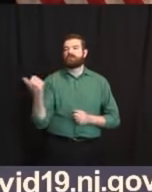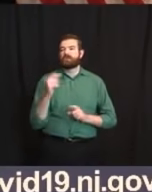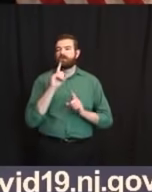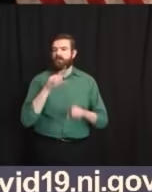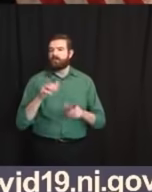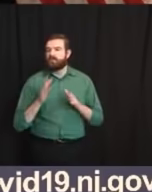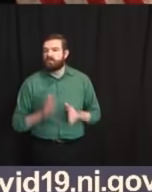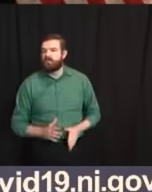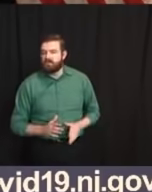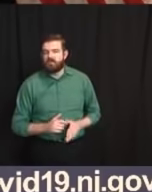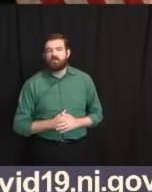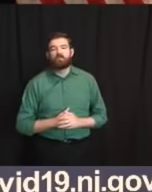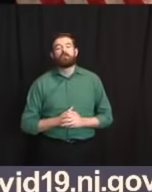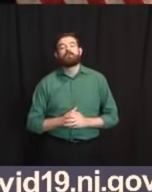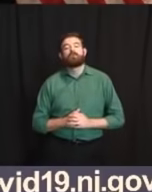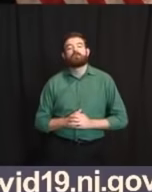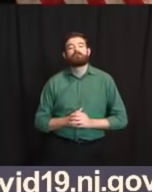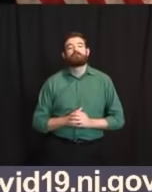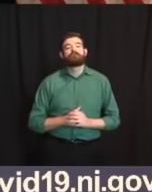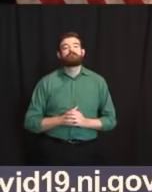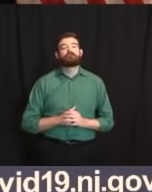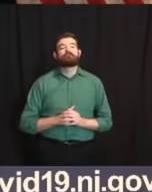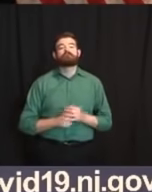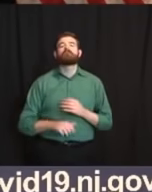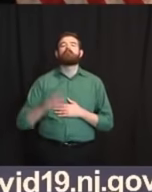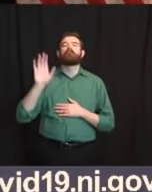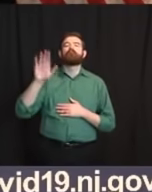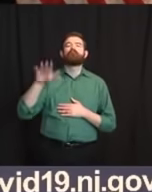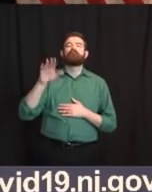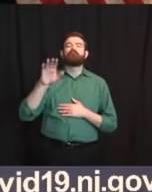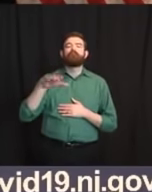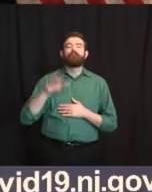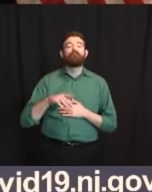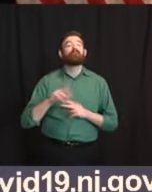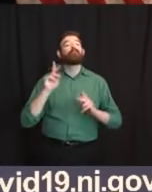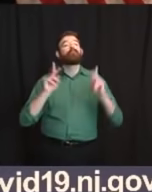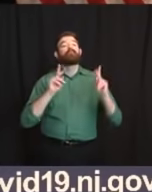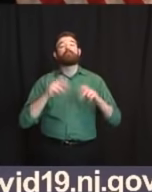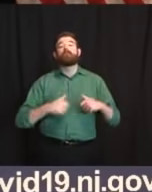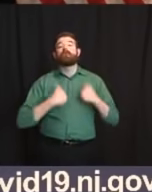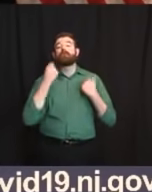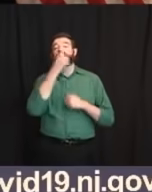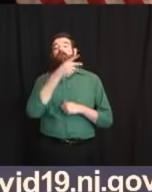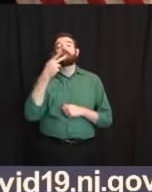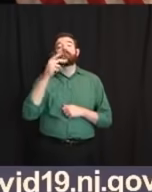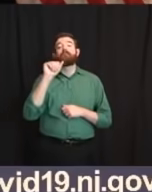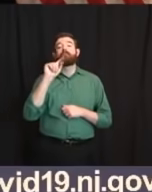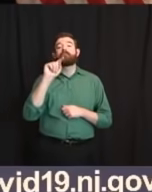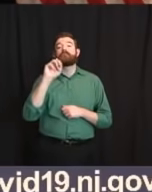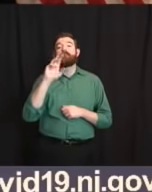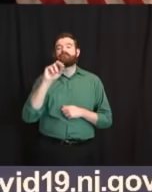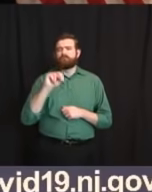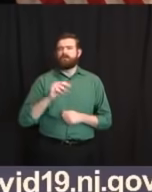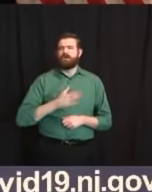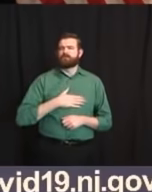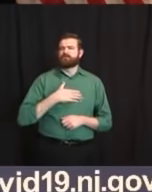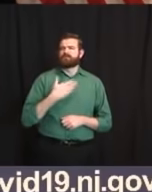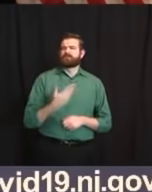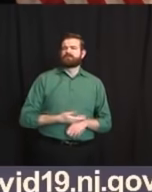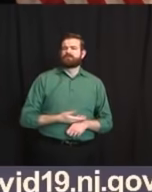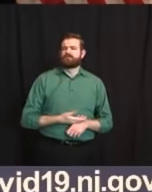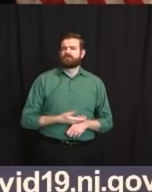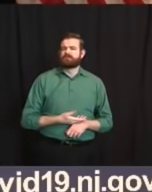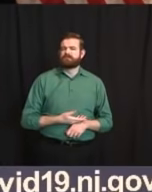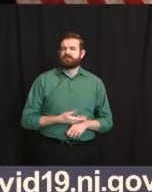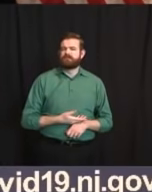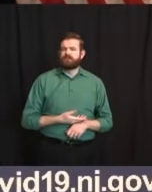many residents and candidates in Paterson are very upset about allegations of corruption ranging from stolen and forged